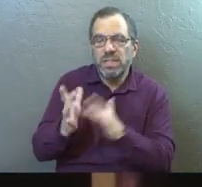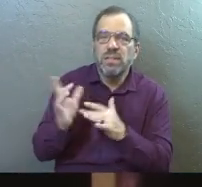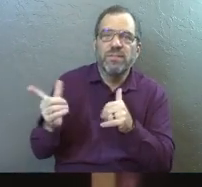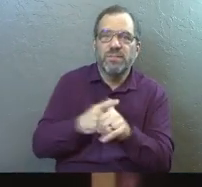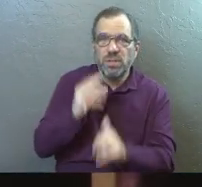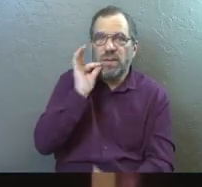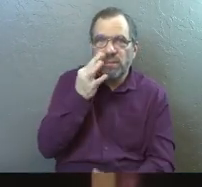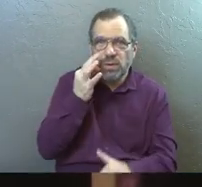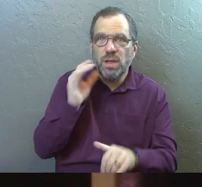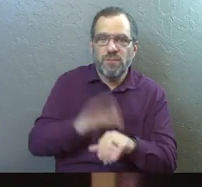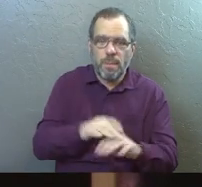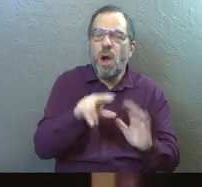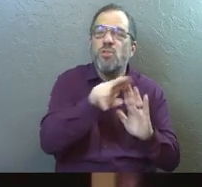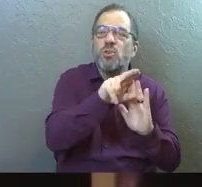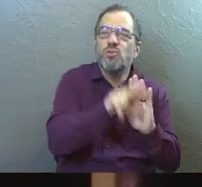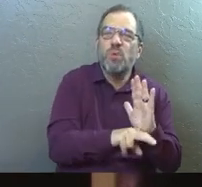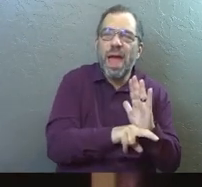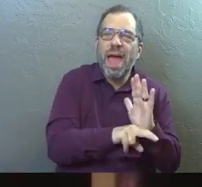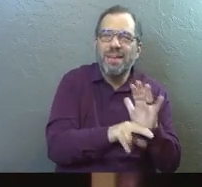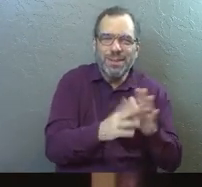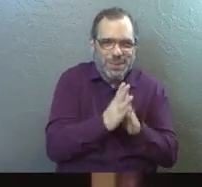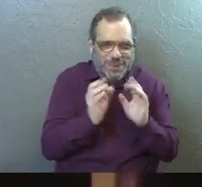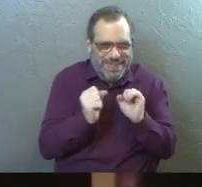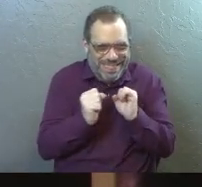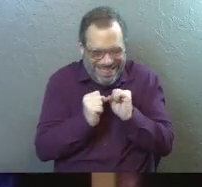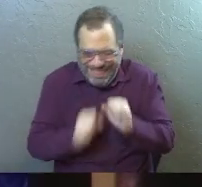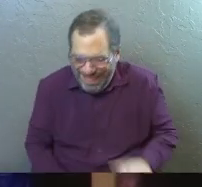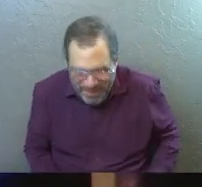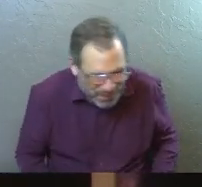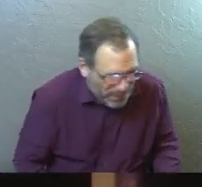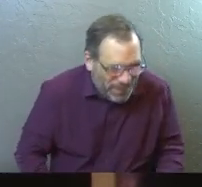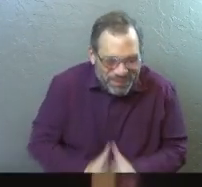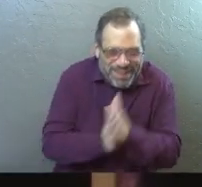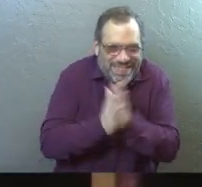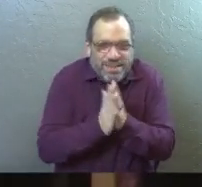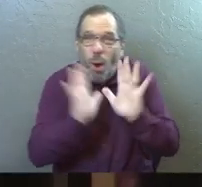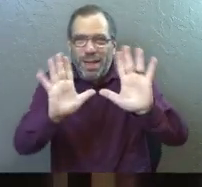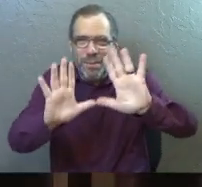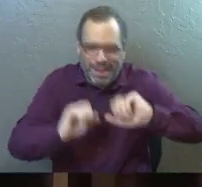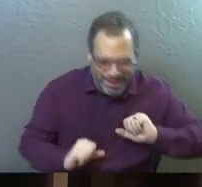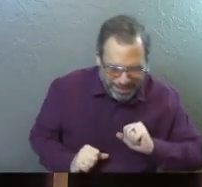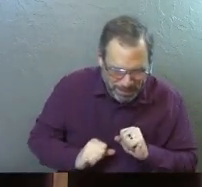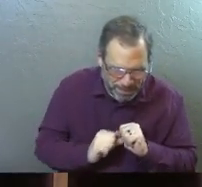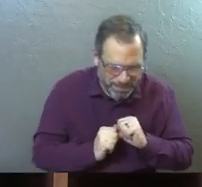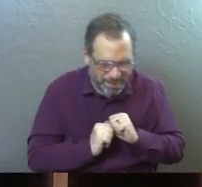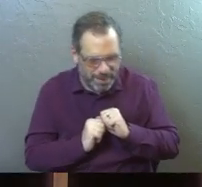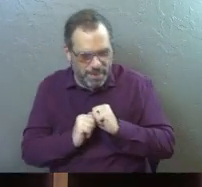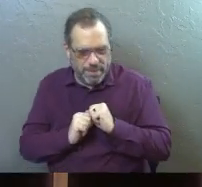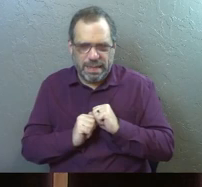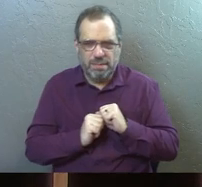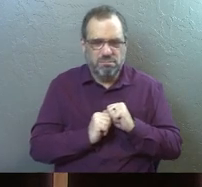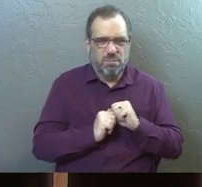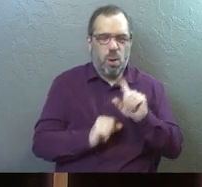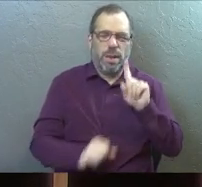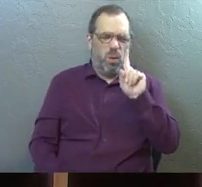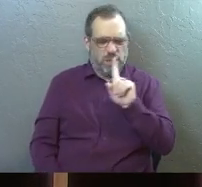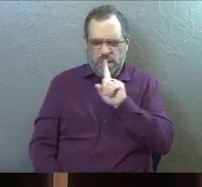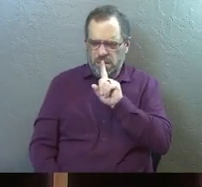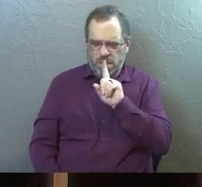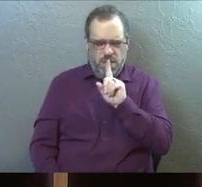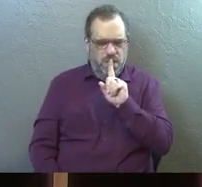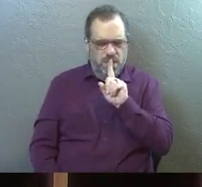fruits from the grave. Amen. Ooh, all kinds of fun stuff. So, all right, so you might be asking yourself